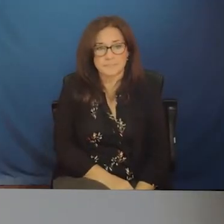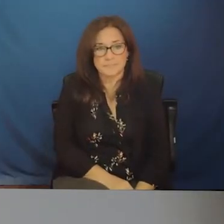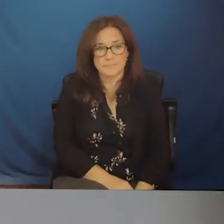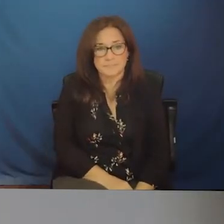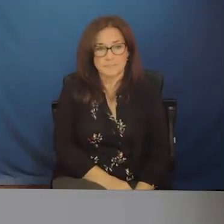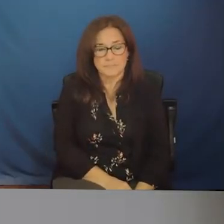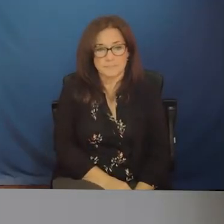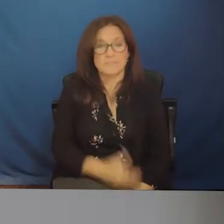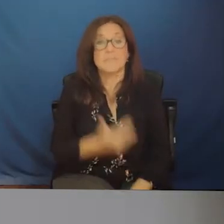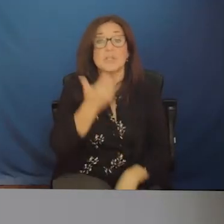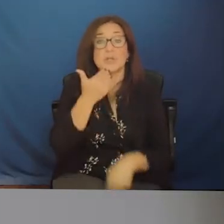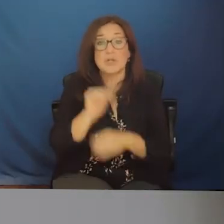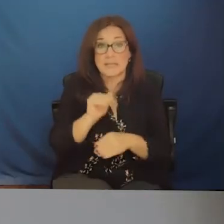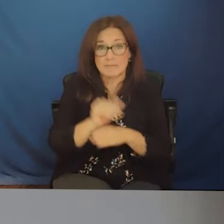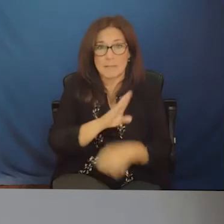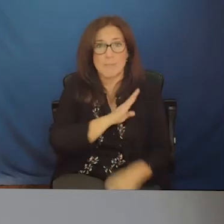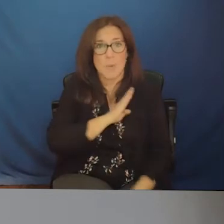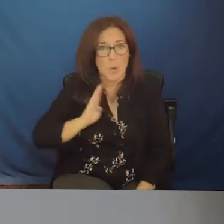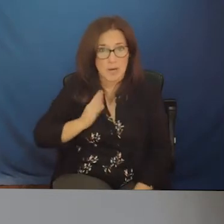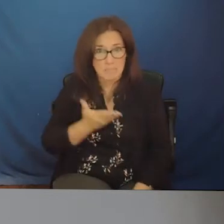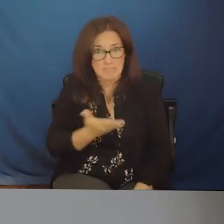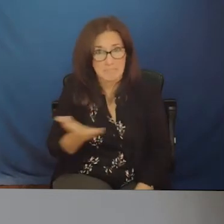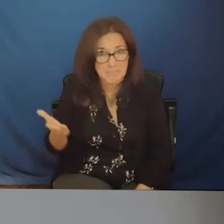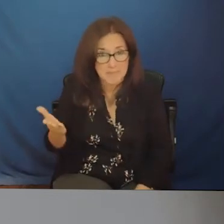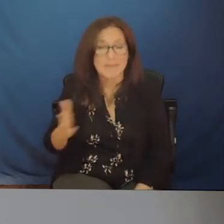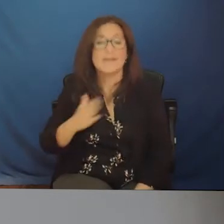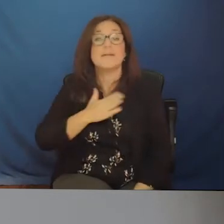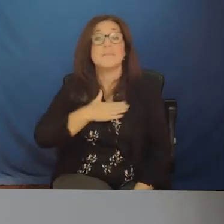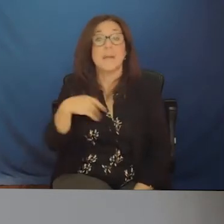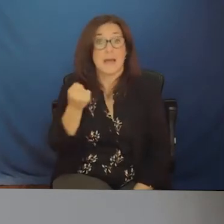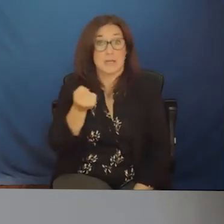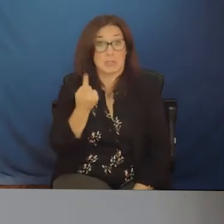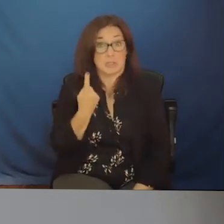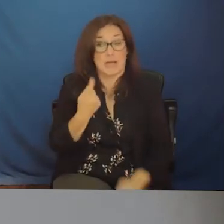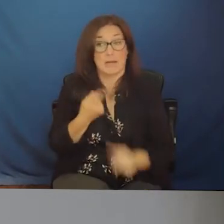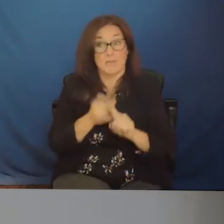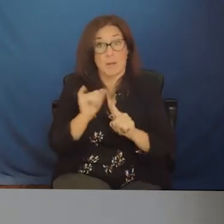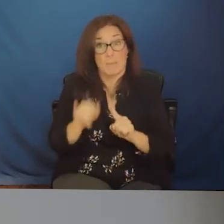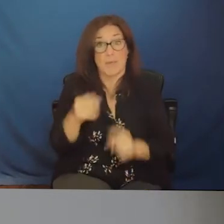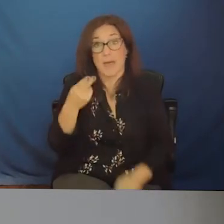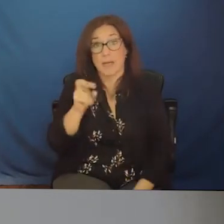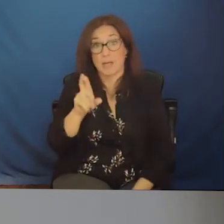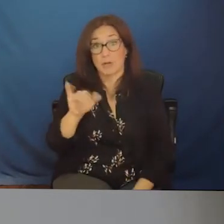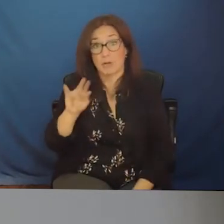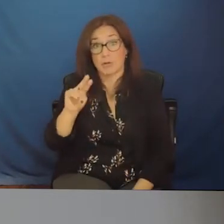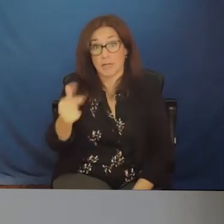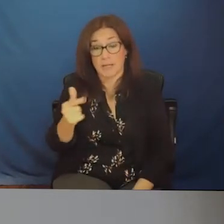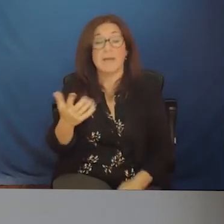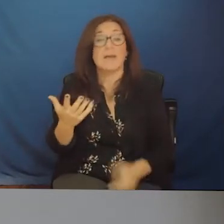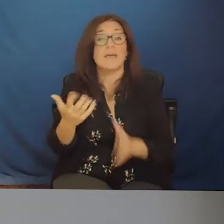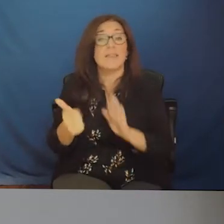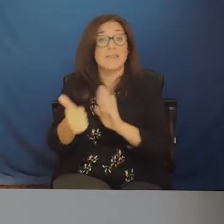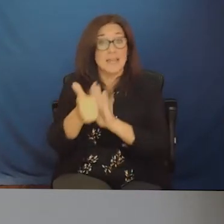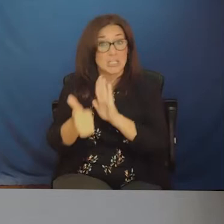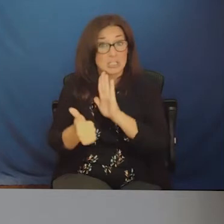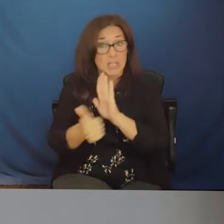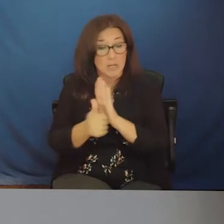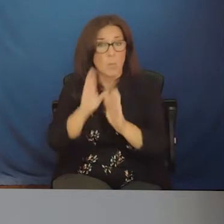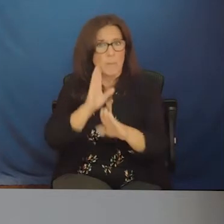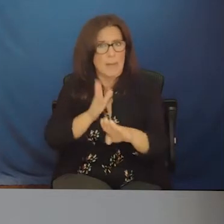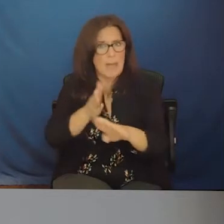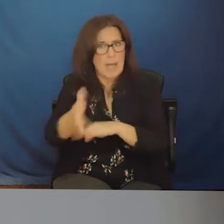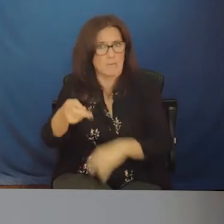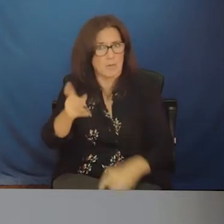Good evening, board members. My understanding of this hearing was that the action agenda item would be after the public hearing, and this